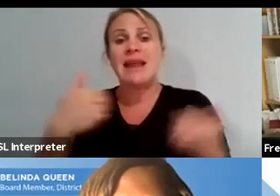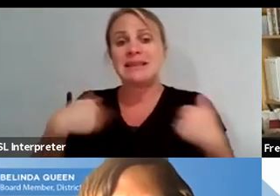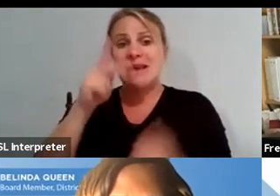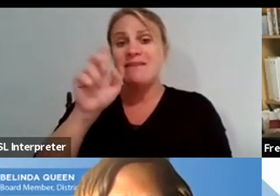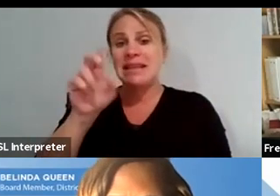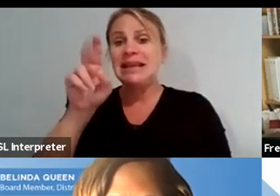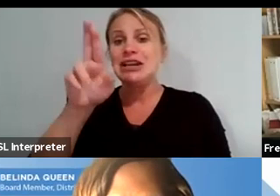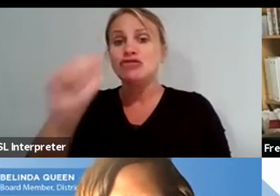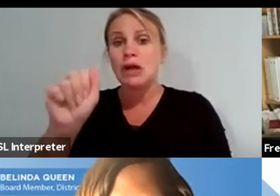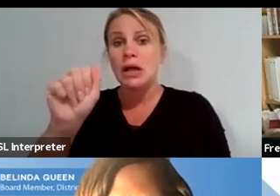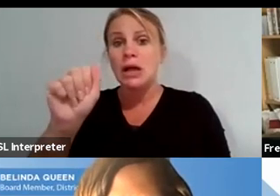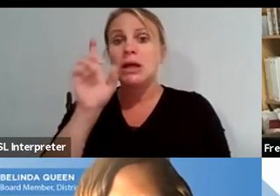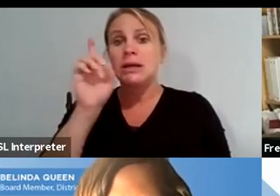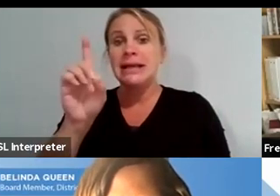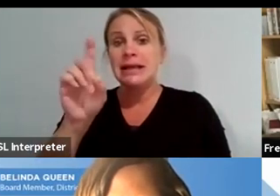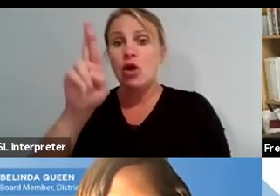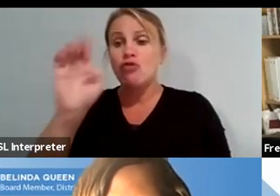Reese.